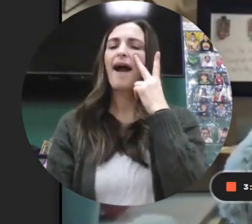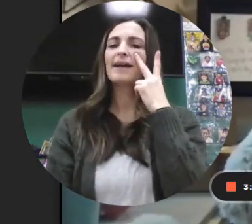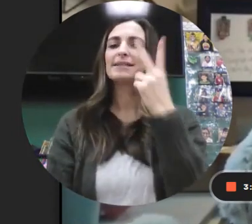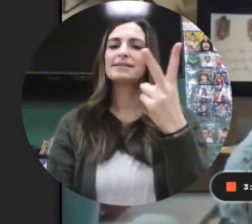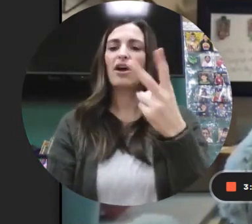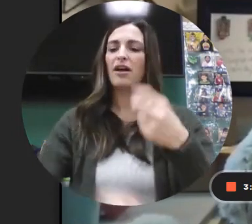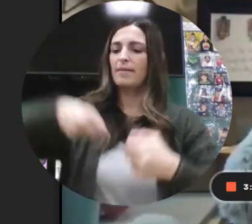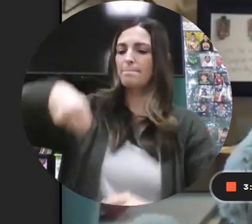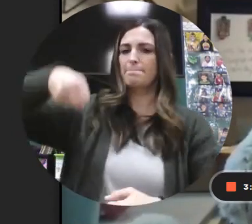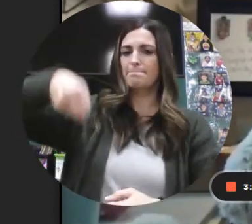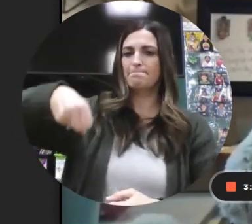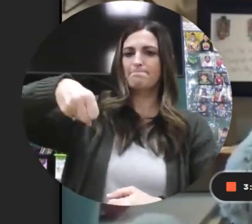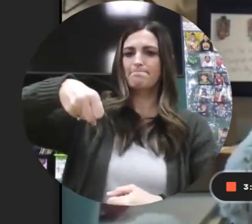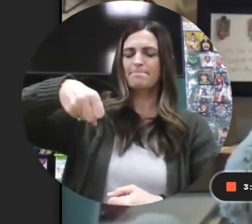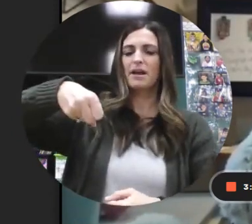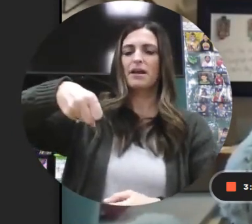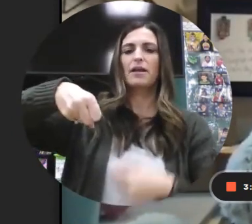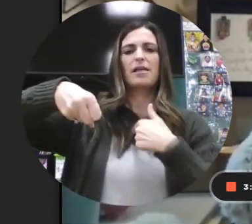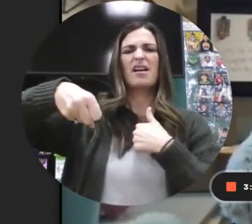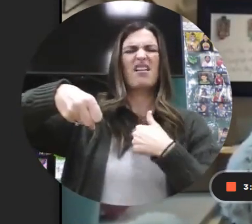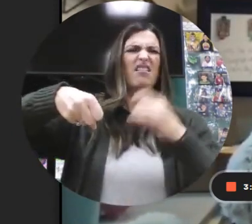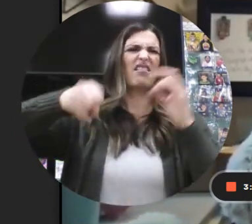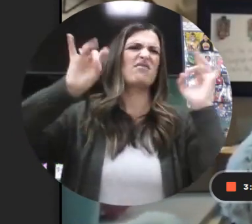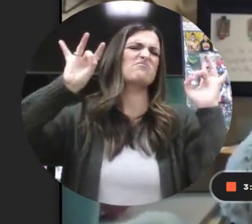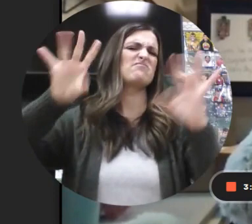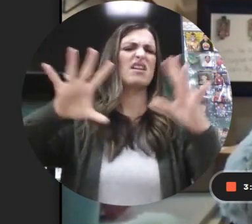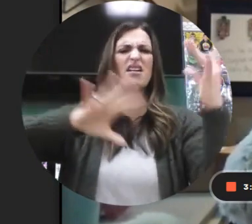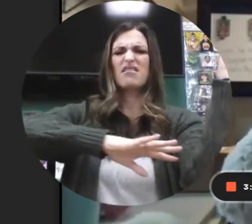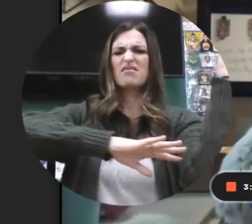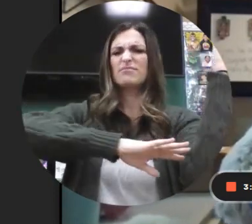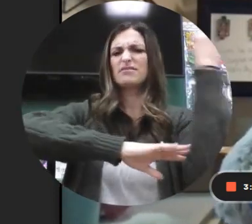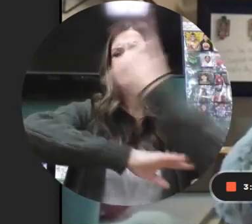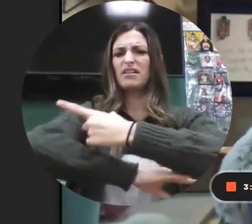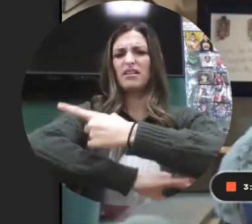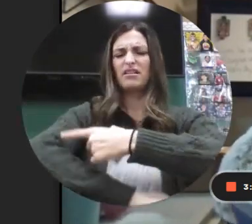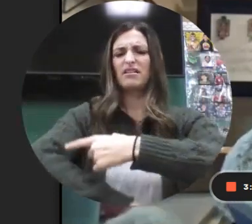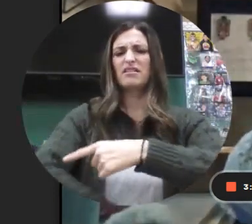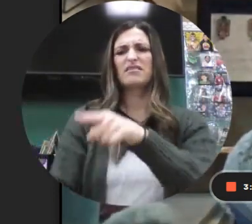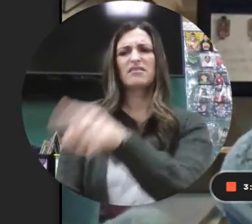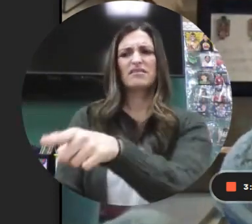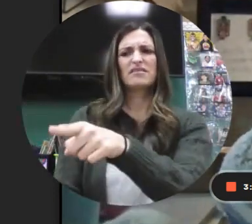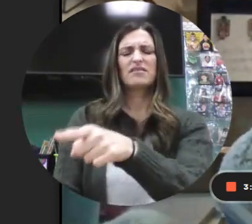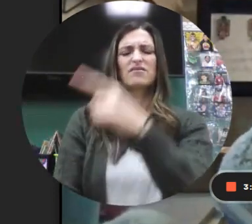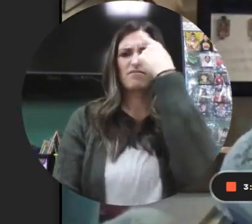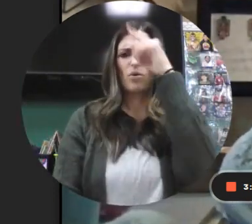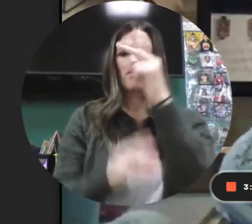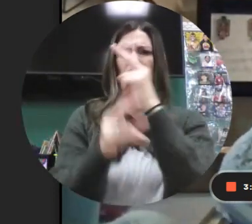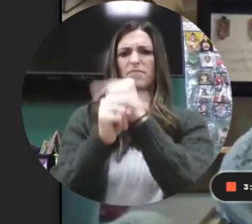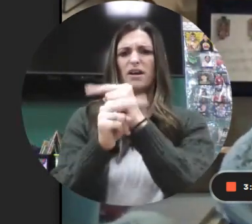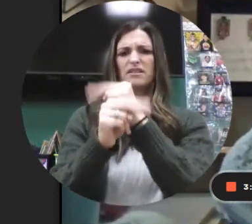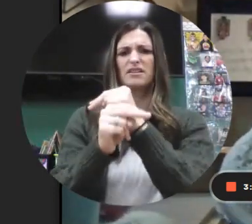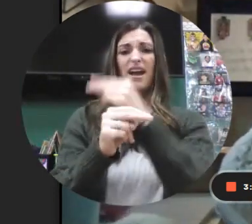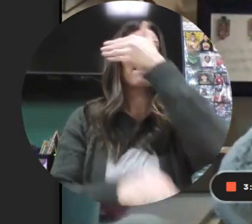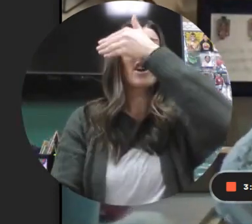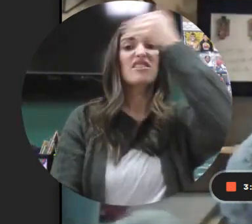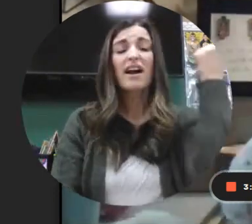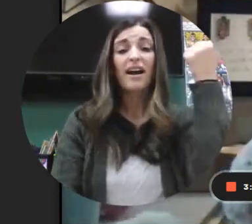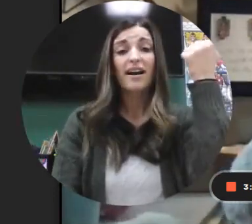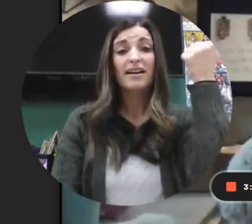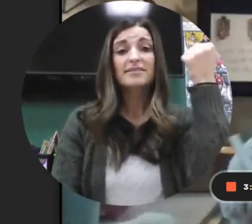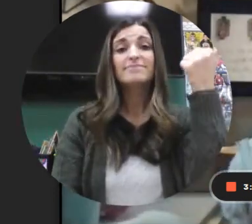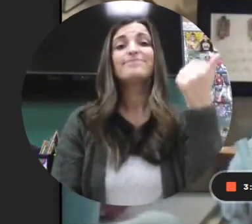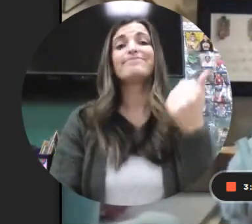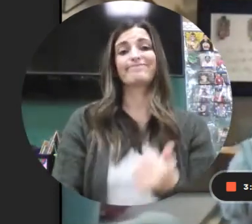the door, a rotten cherry on an already terrible day Sunday. In the relief of being home, I'd forgotten we